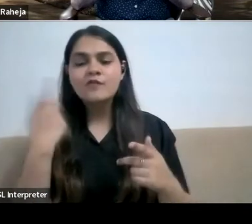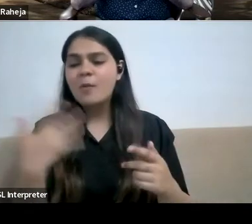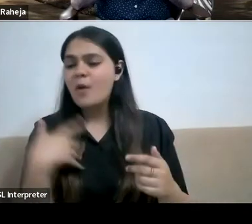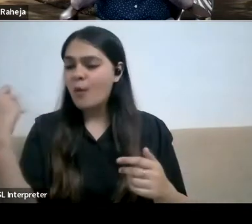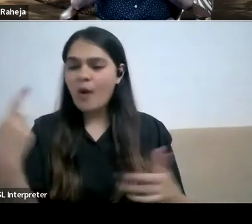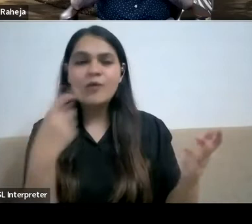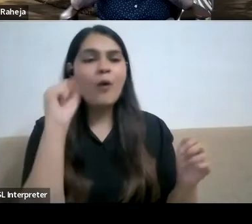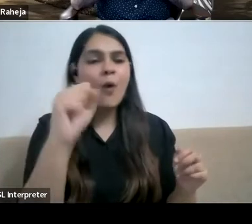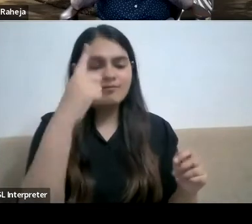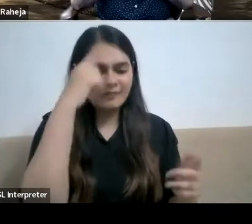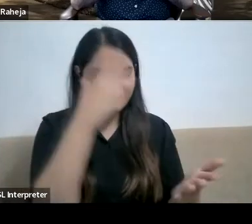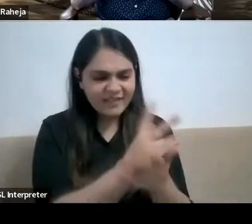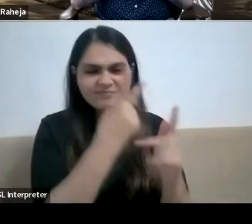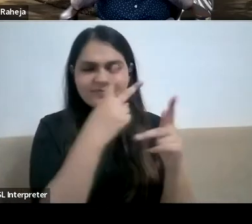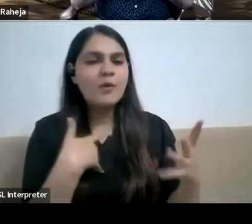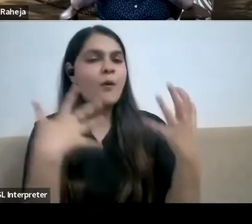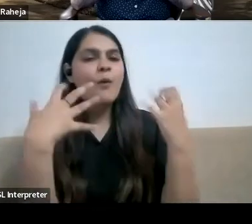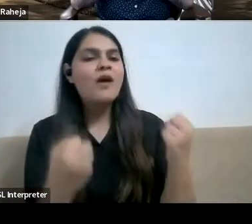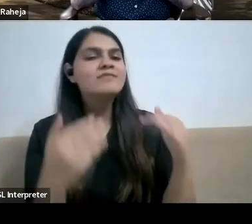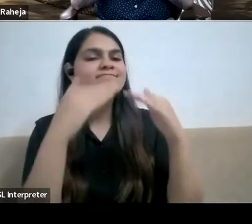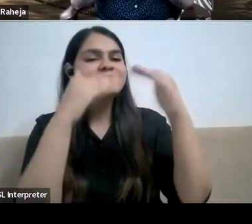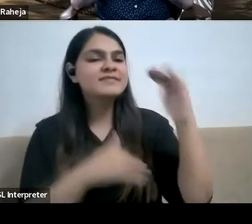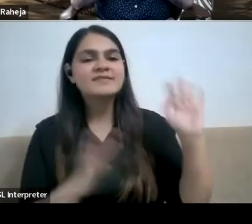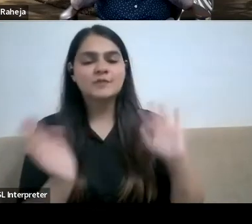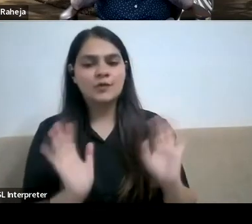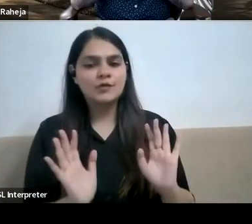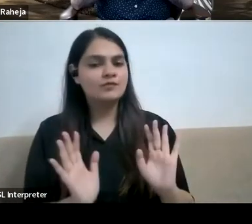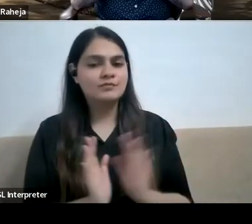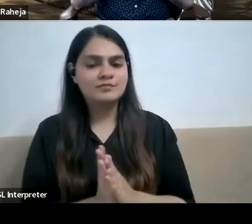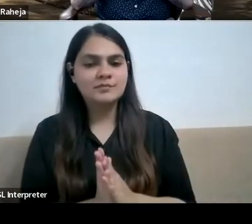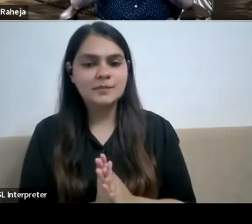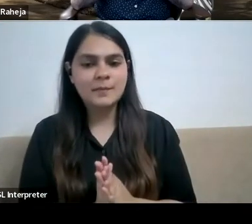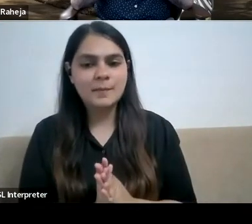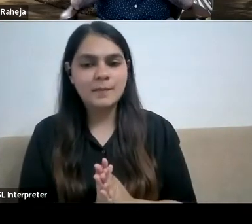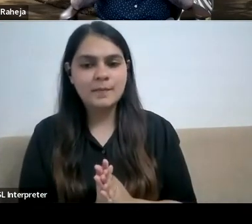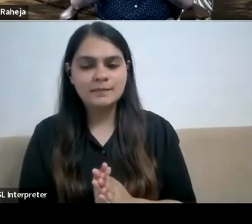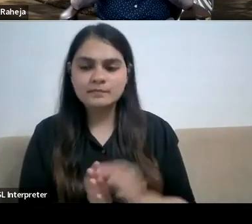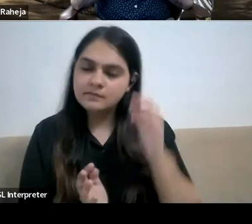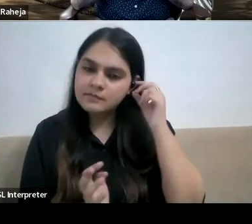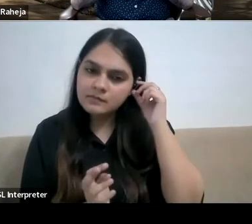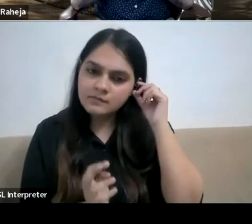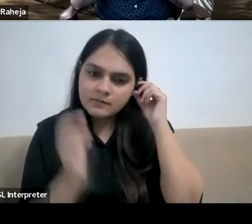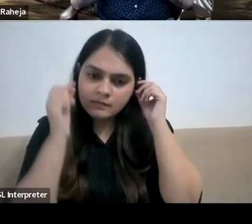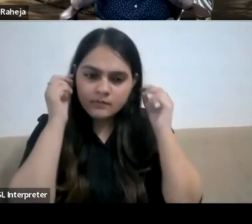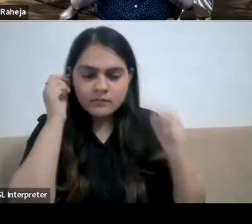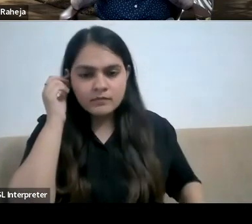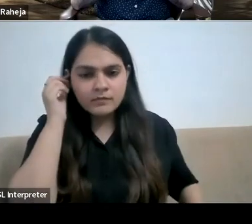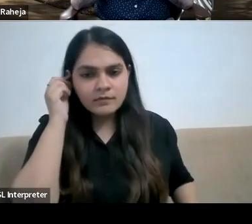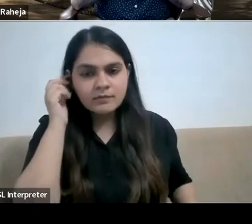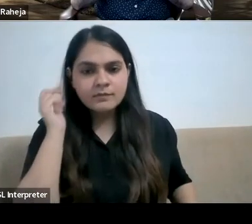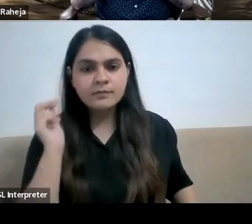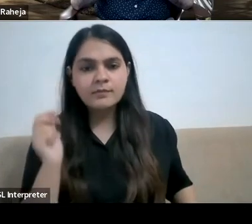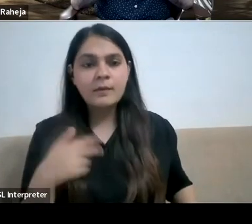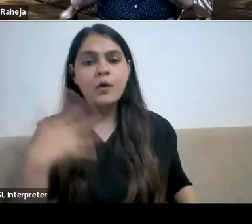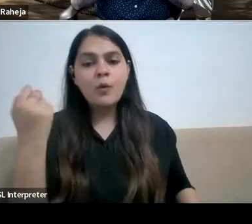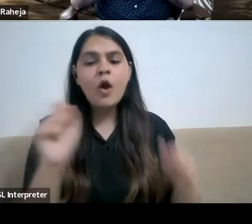religion, and I think that's really kind of something that everyone needs to do at all